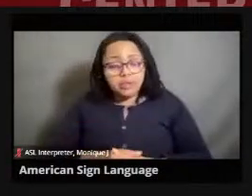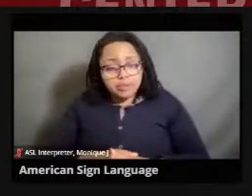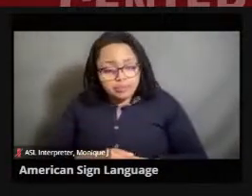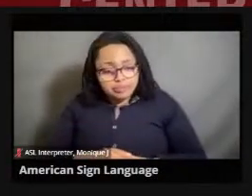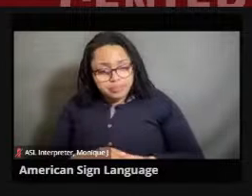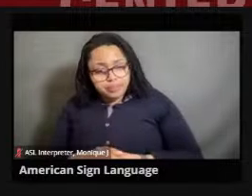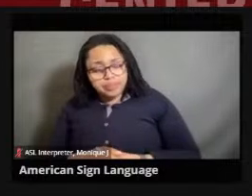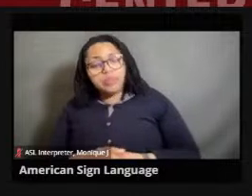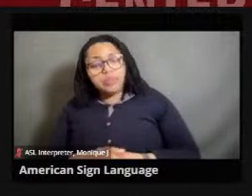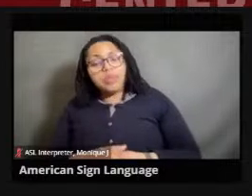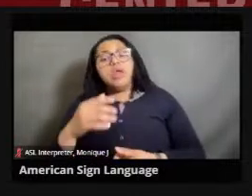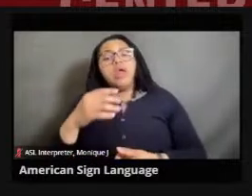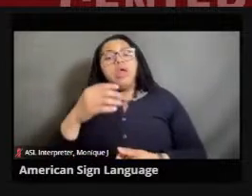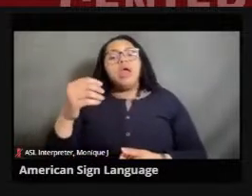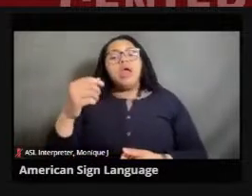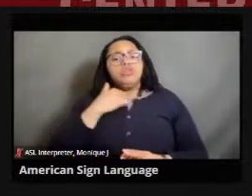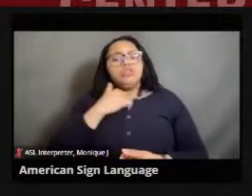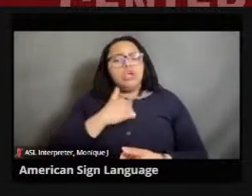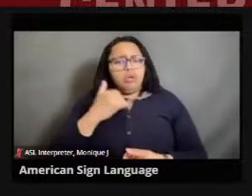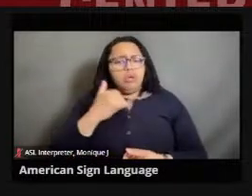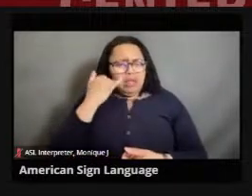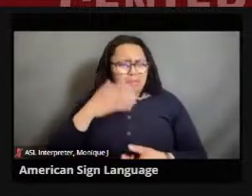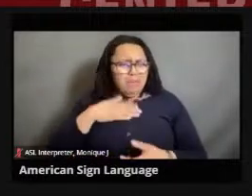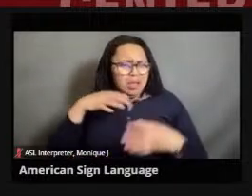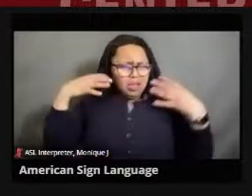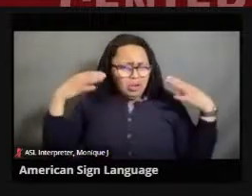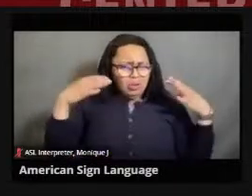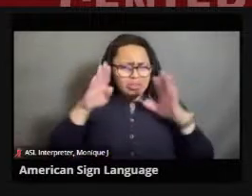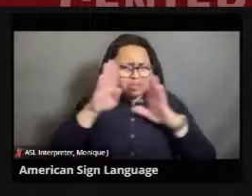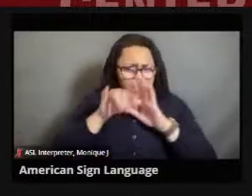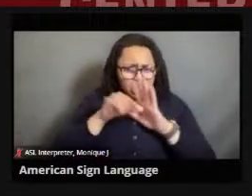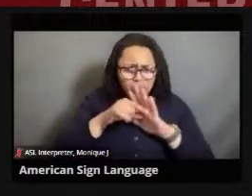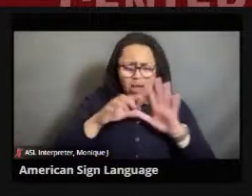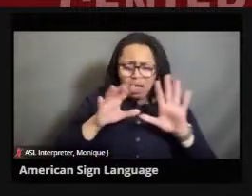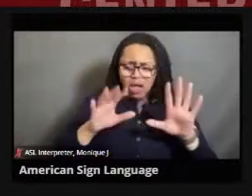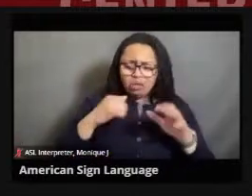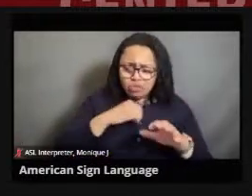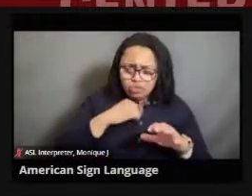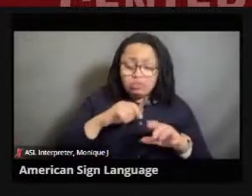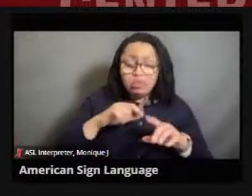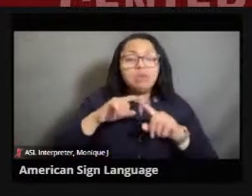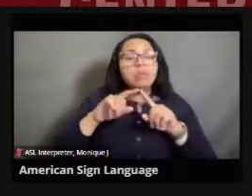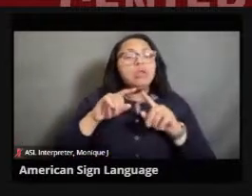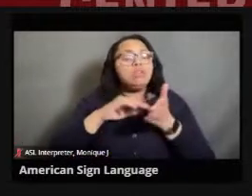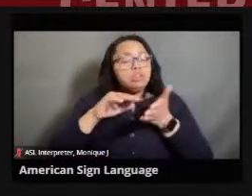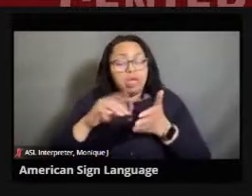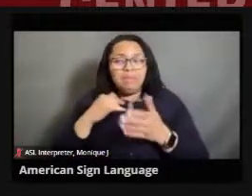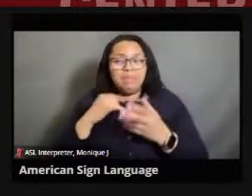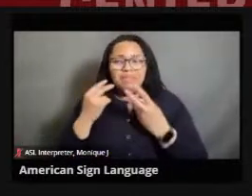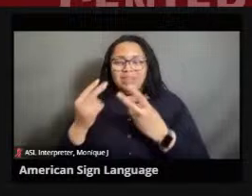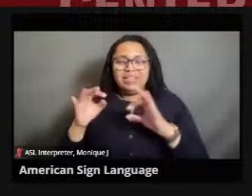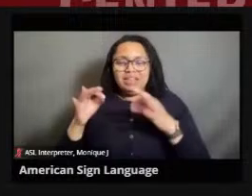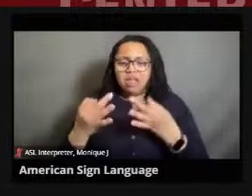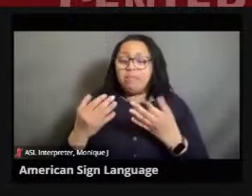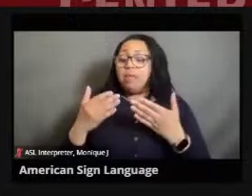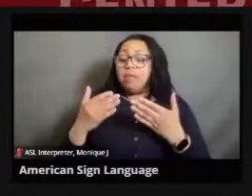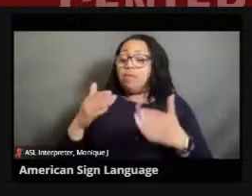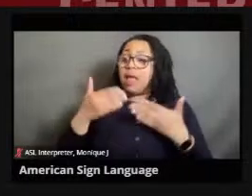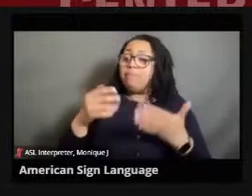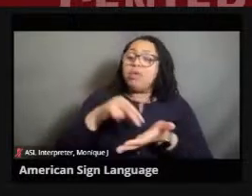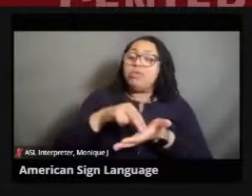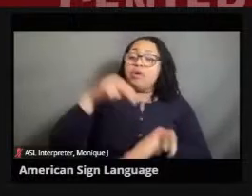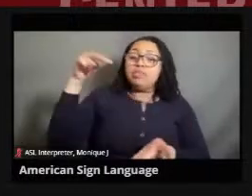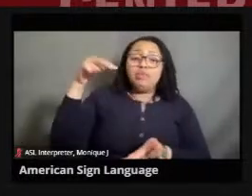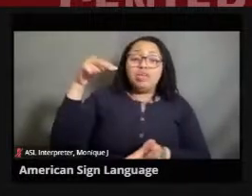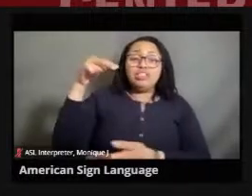And sorry if my background is noisy, but I'm visiting with family. But happy Resurrection Sunday. Happy Easter to